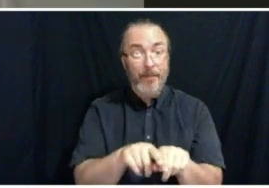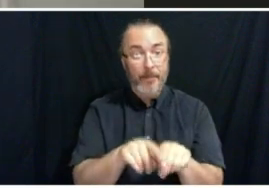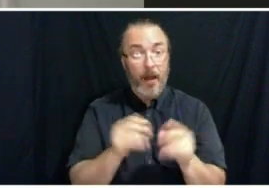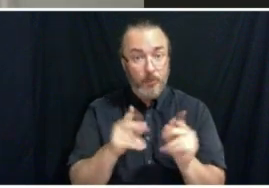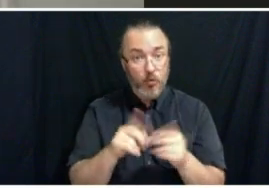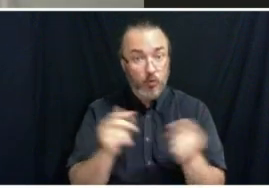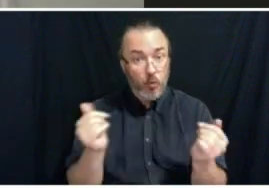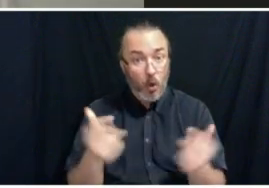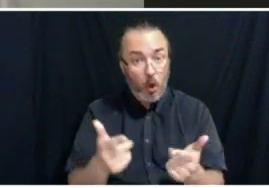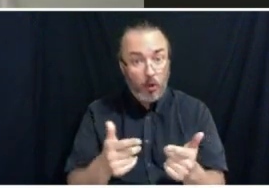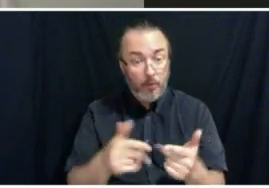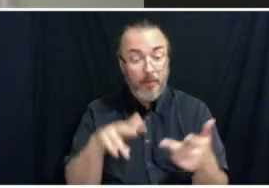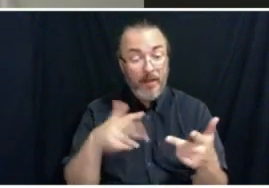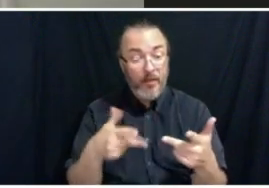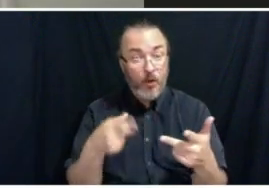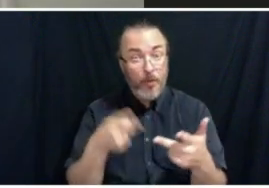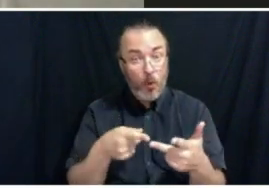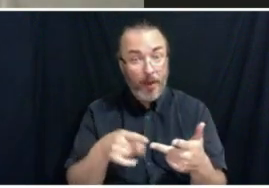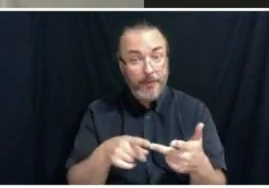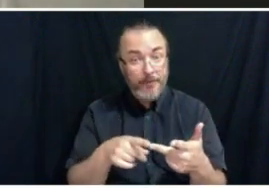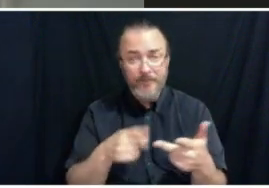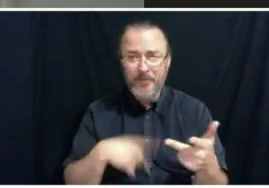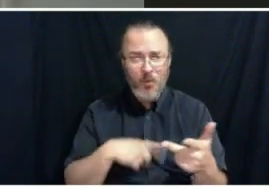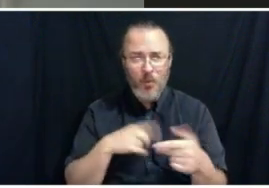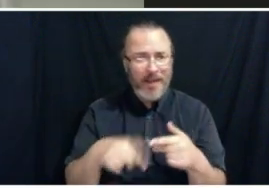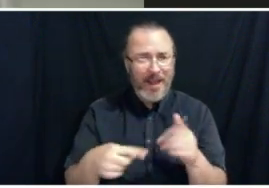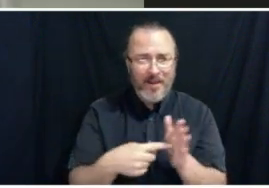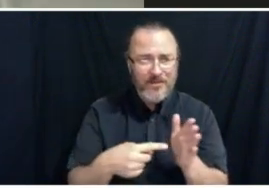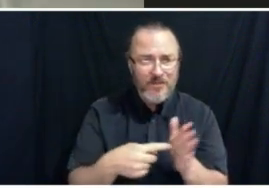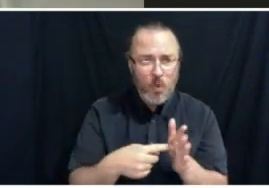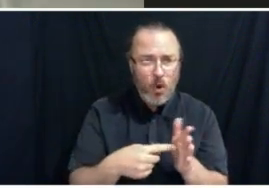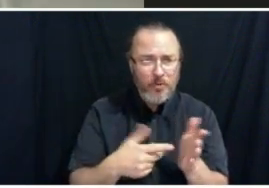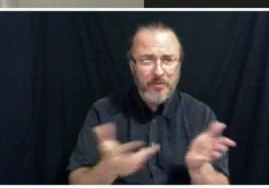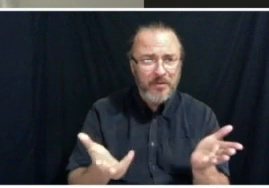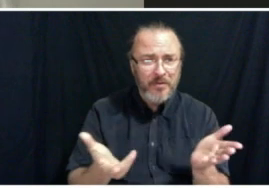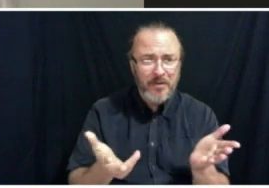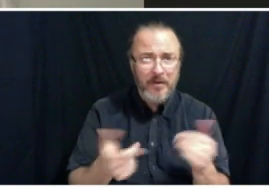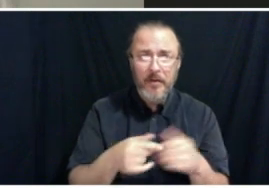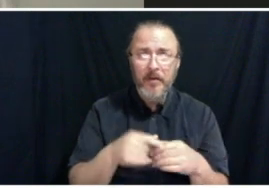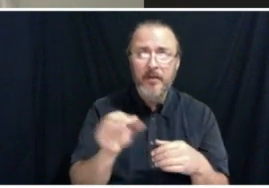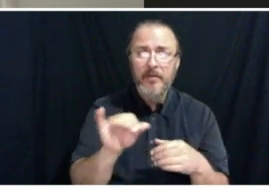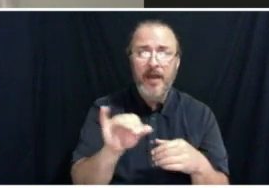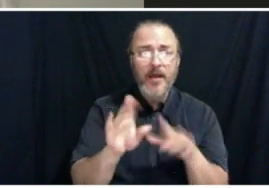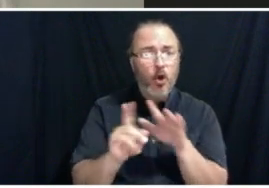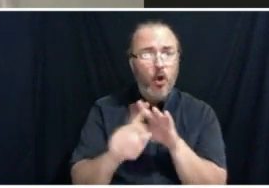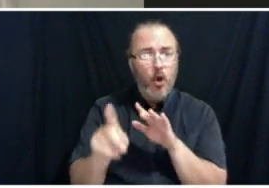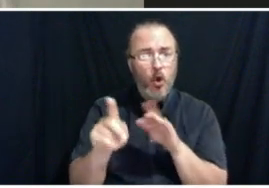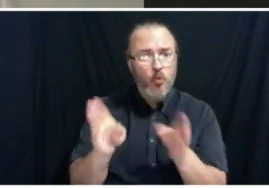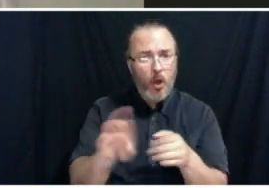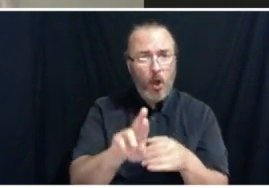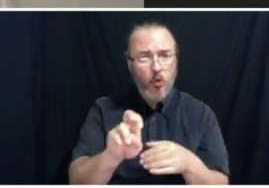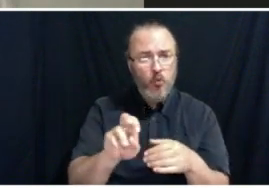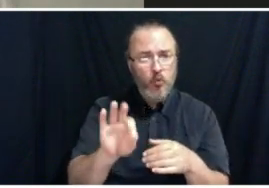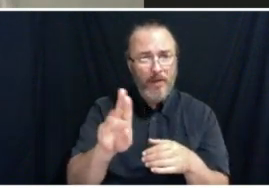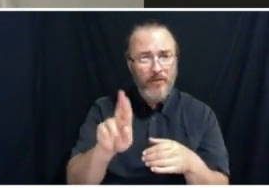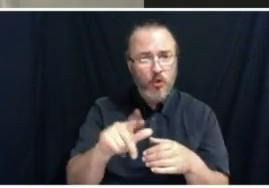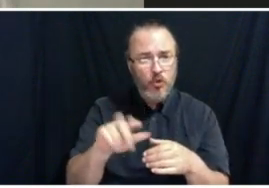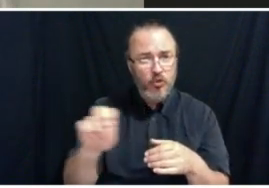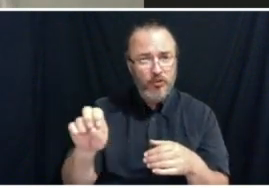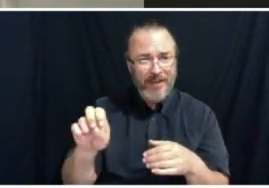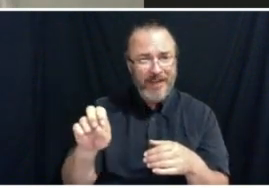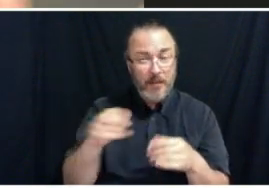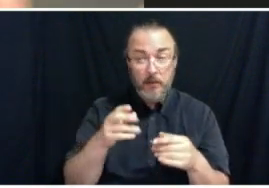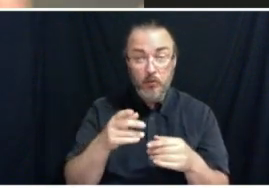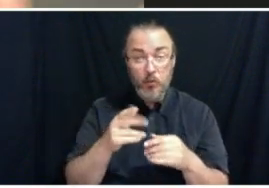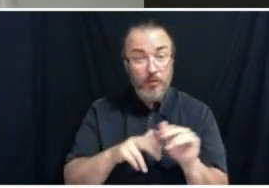third point is that we cannot afford, and I'm thinking now, for instance, in the case of refugees, we cannot afford to have parallel systems, right?